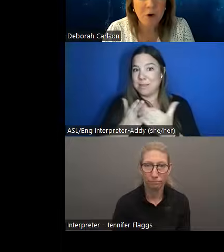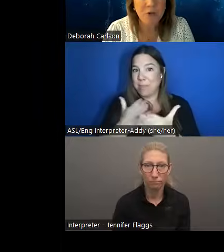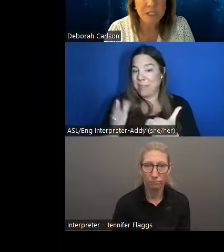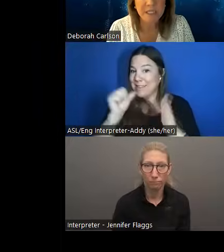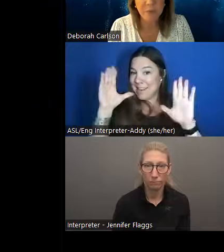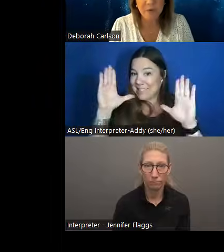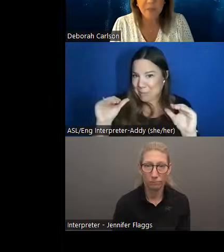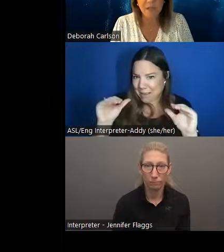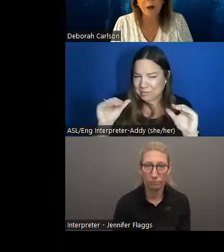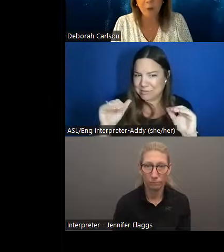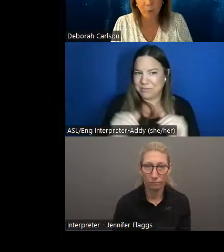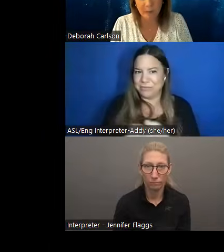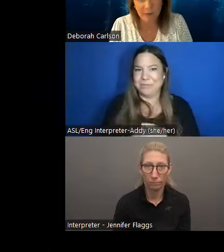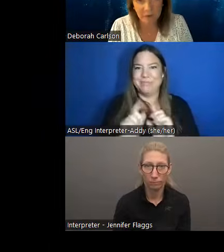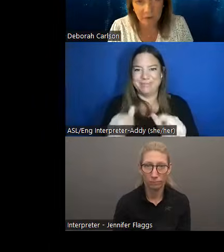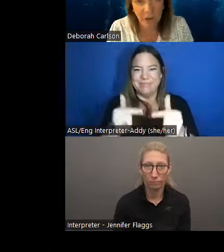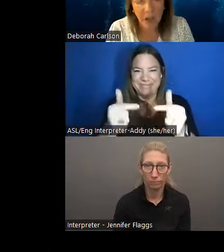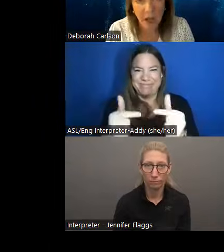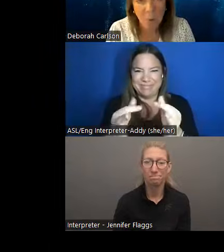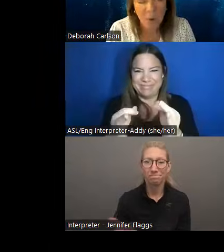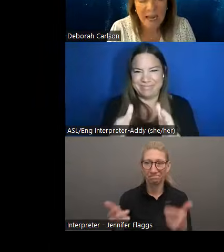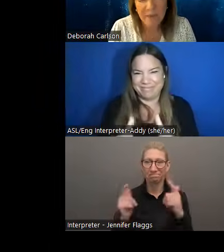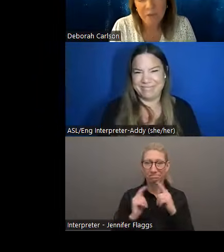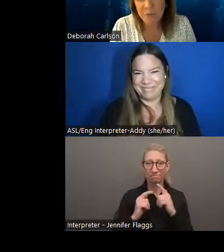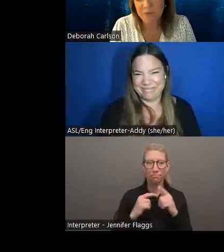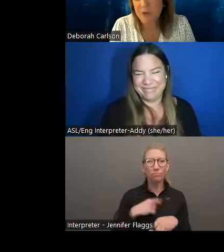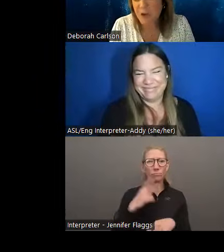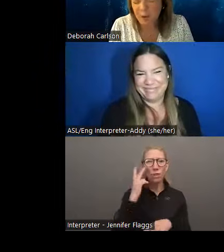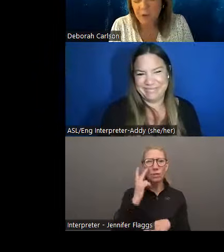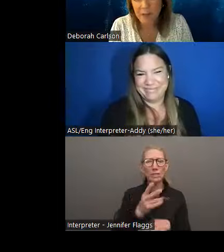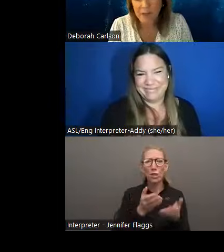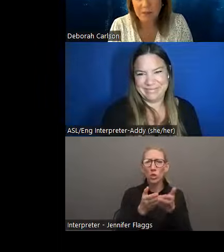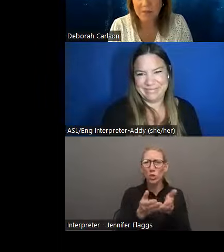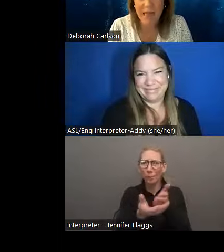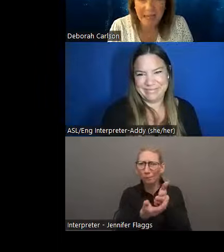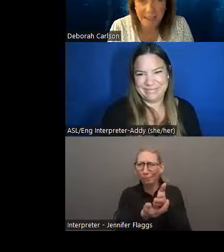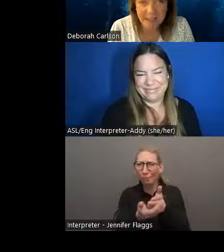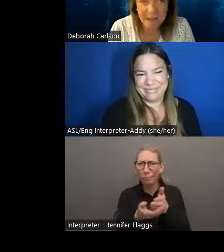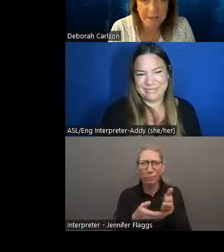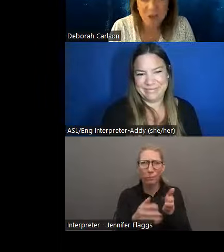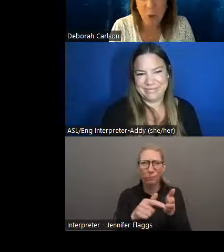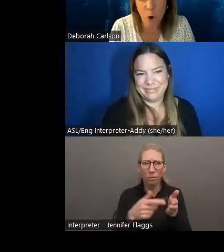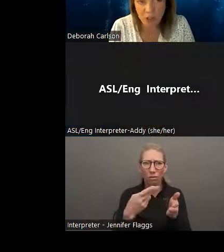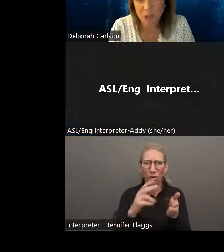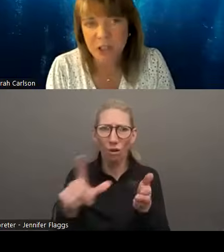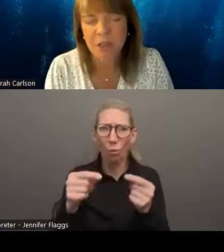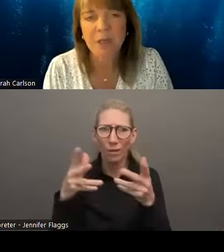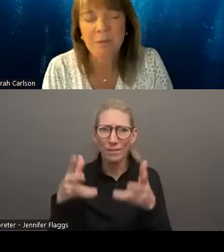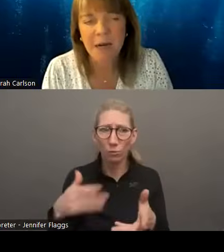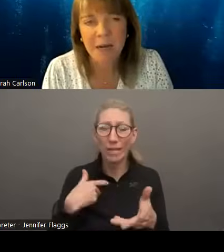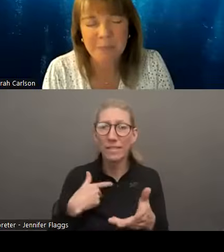here you see some of the hull remains. We had some very flattened,